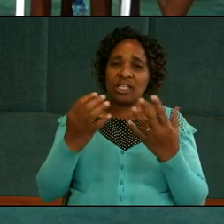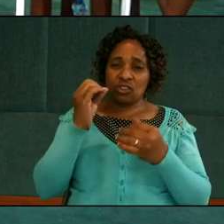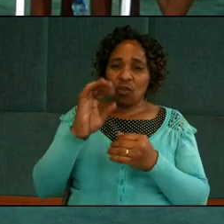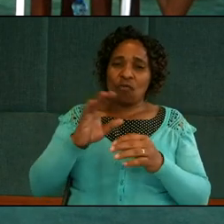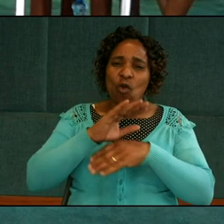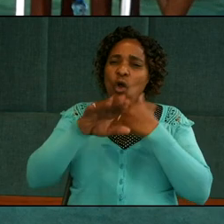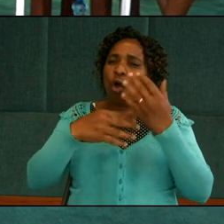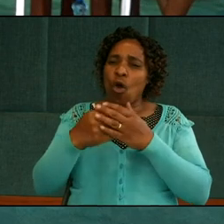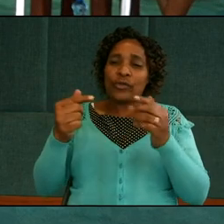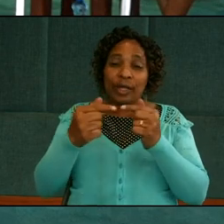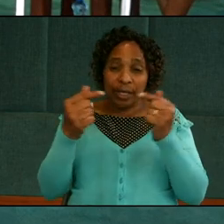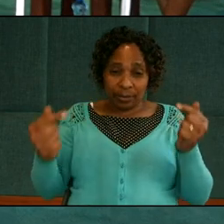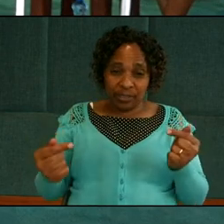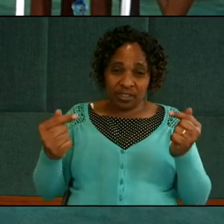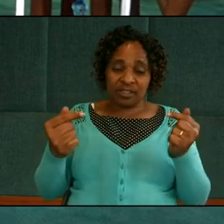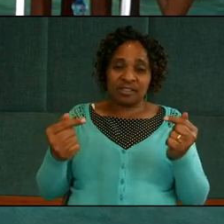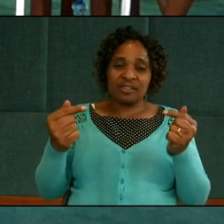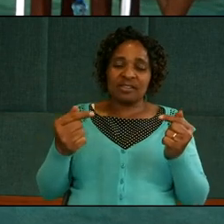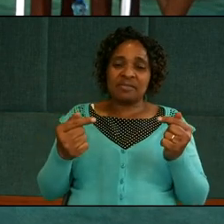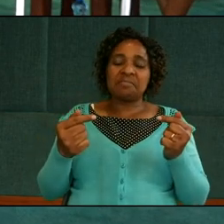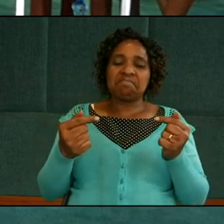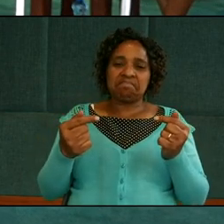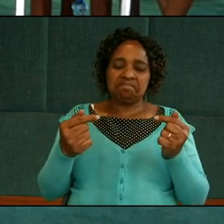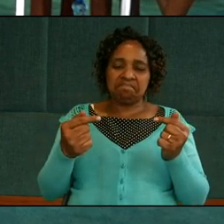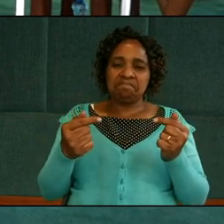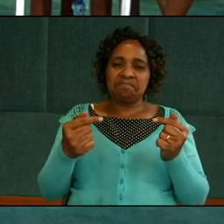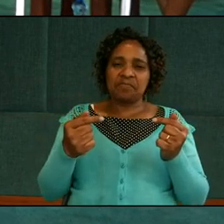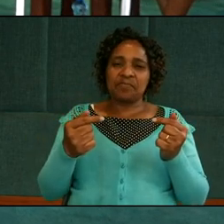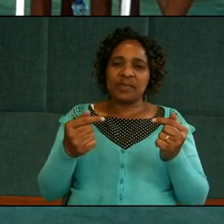from the hands of all your enemies? Lex?